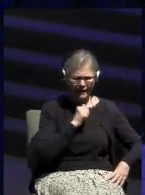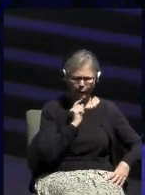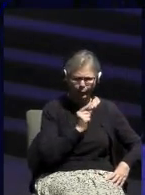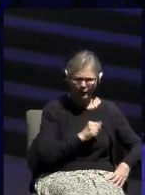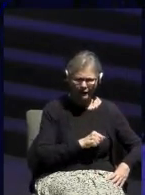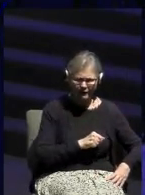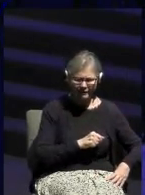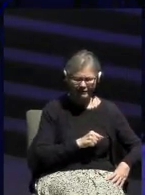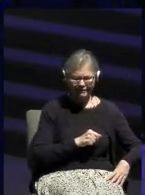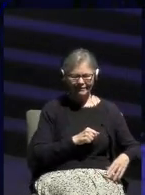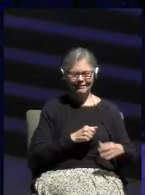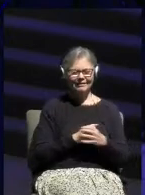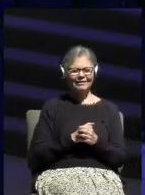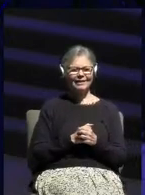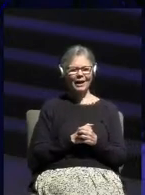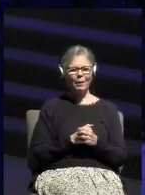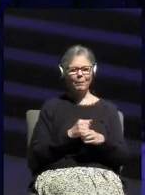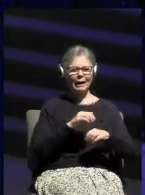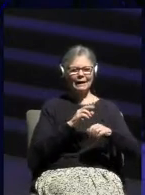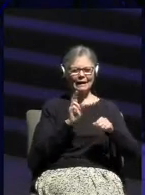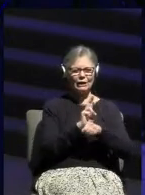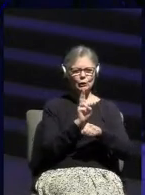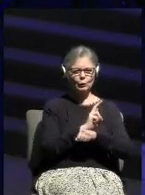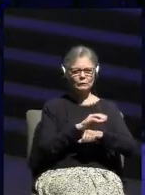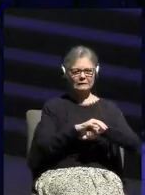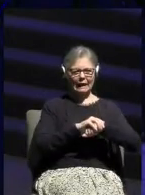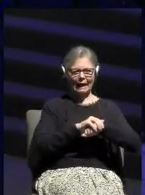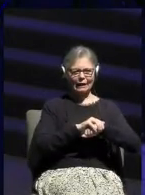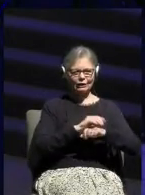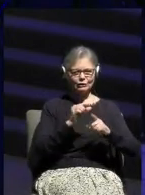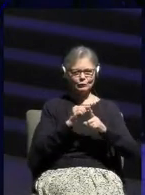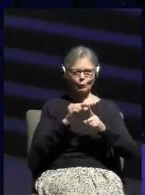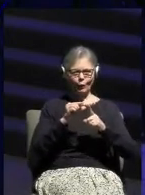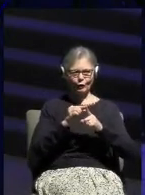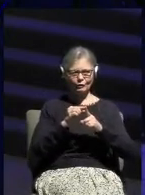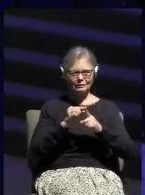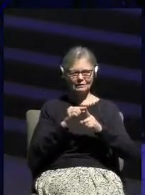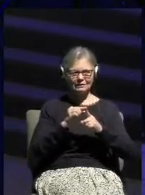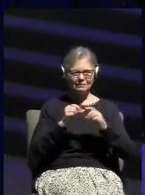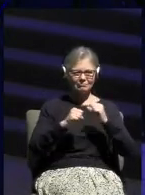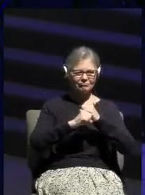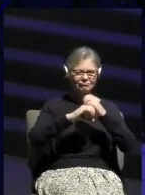So we're trying to really, really pull something that we understand